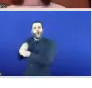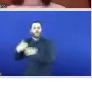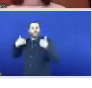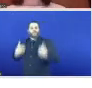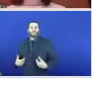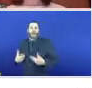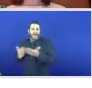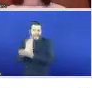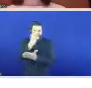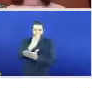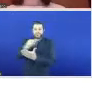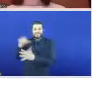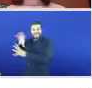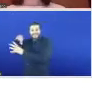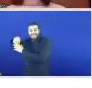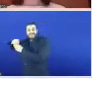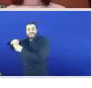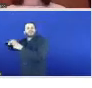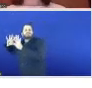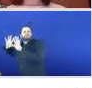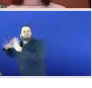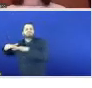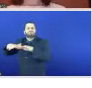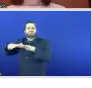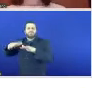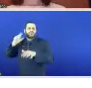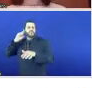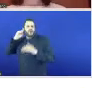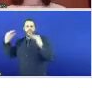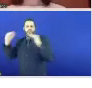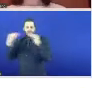to address the violence against women human rights defenders?